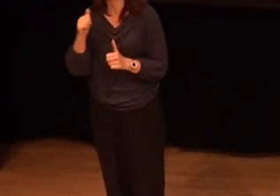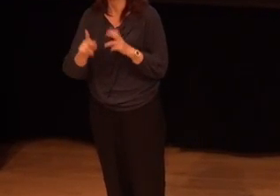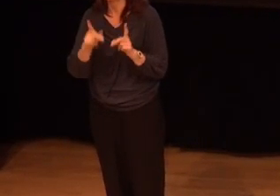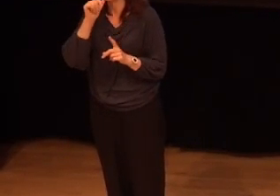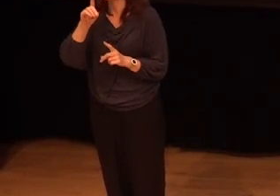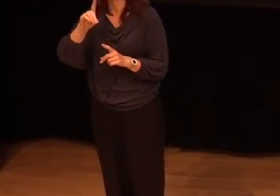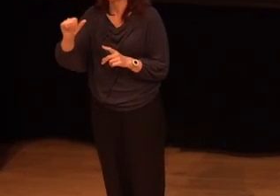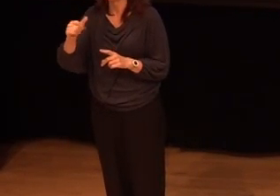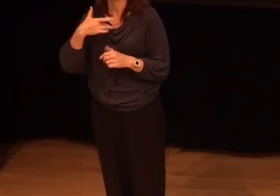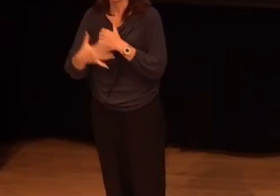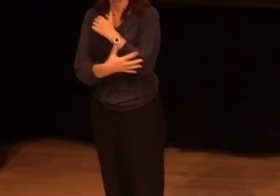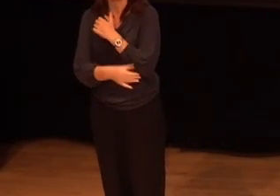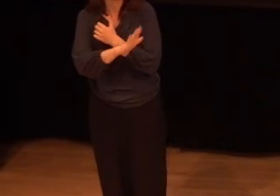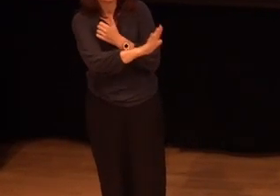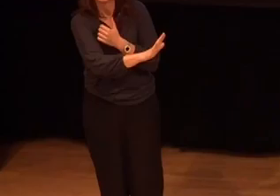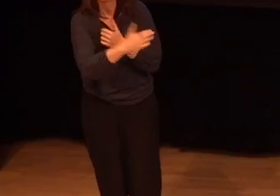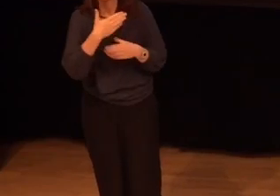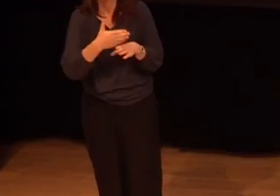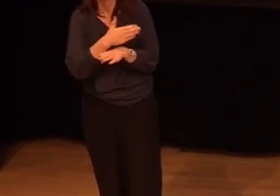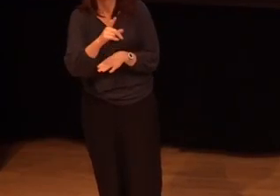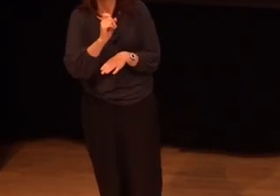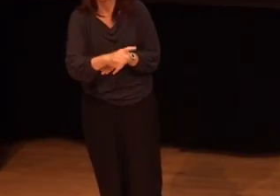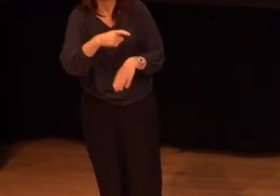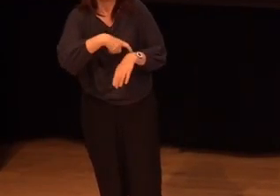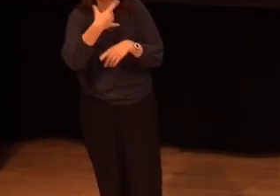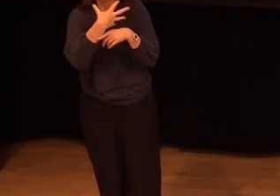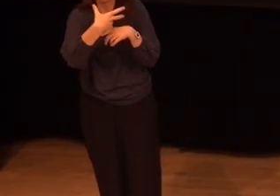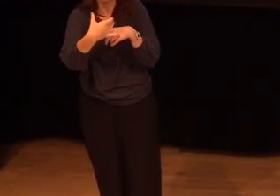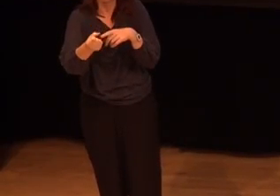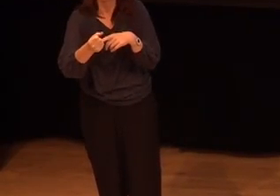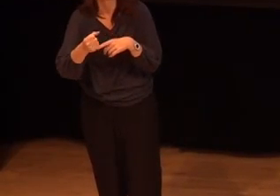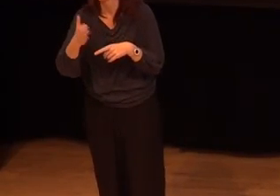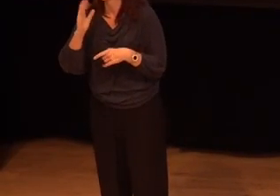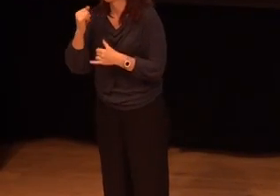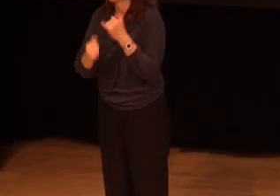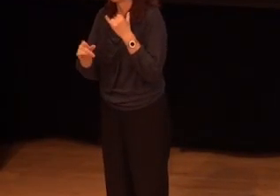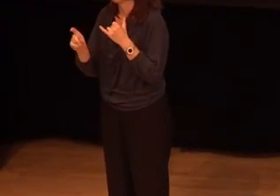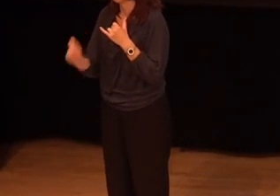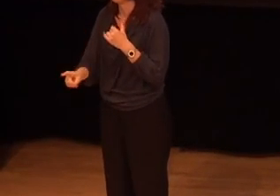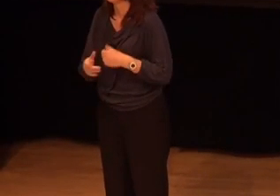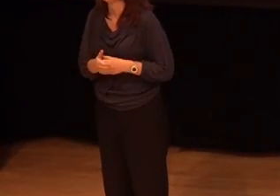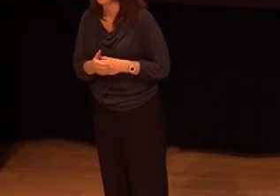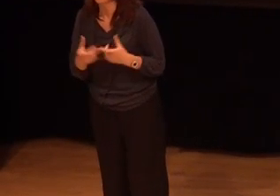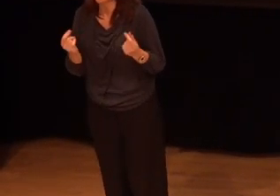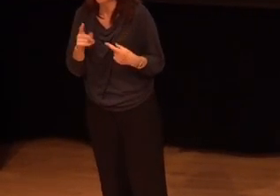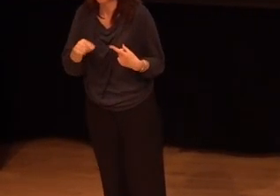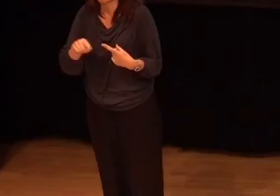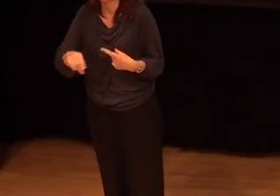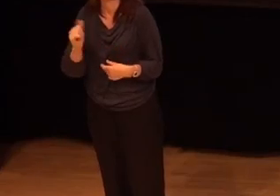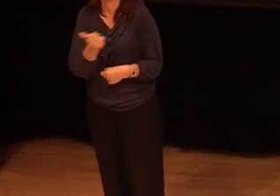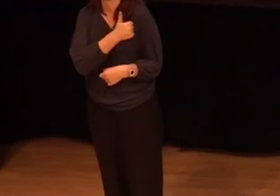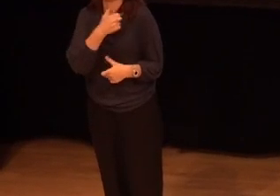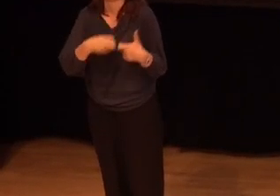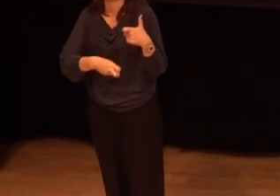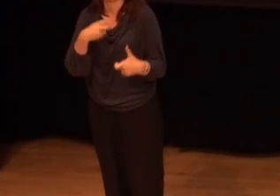think, Warren? I'm afraid before you ask your next question that we're running out of time here. Oh, okay. Well, we'll make this our last question. Okay. What do we do about this attitude